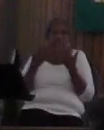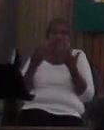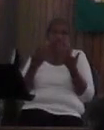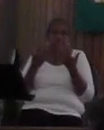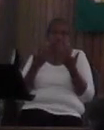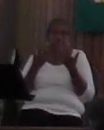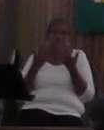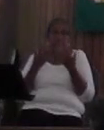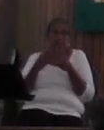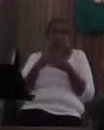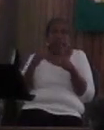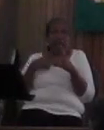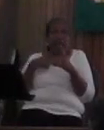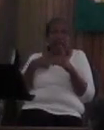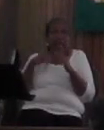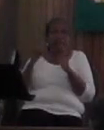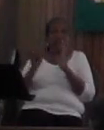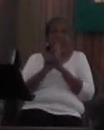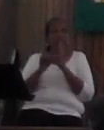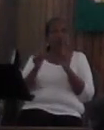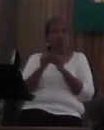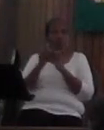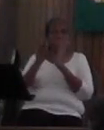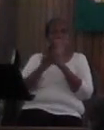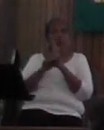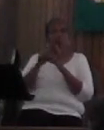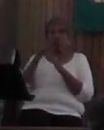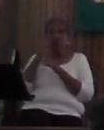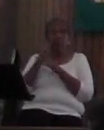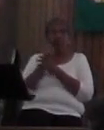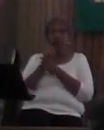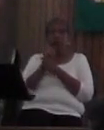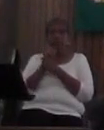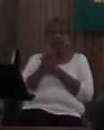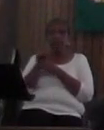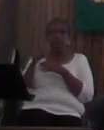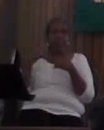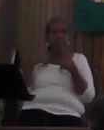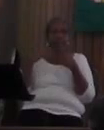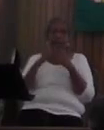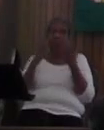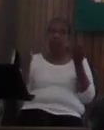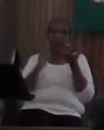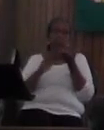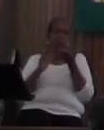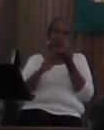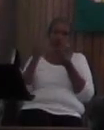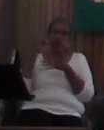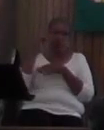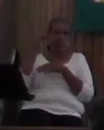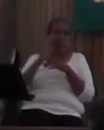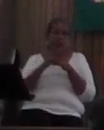why. I identify most with Moses because Moses had a bunch of excuses for God.